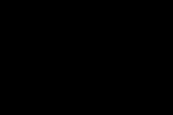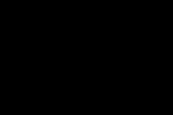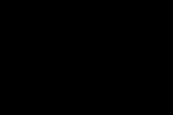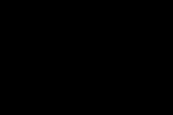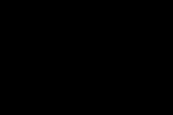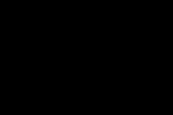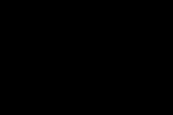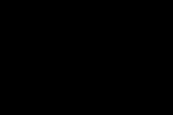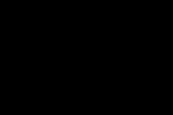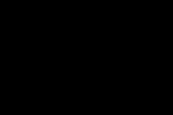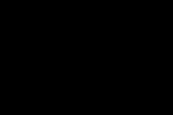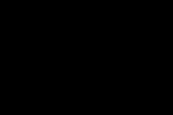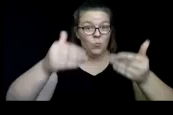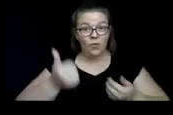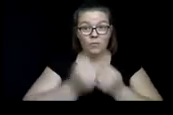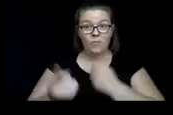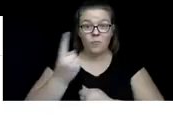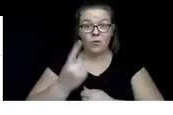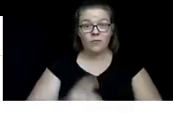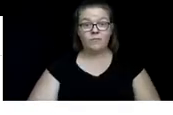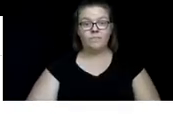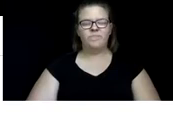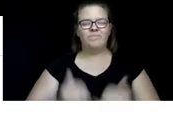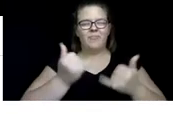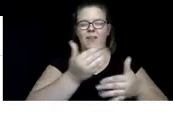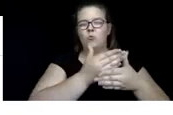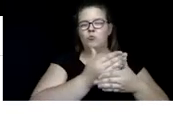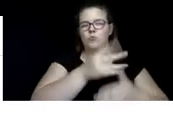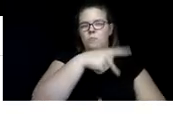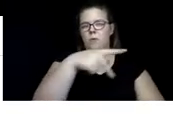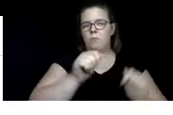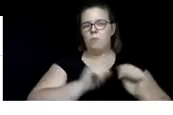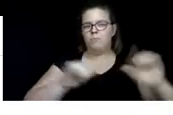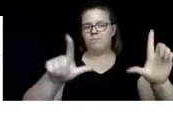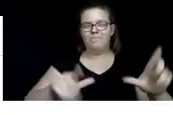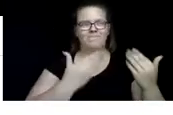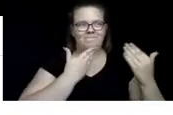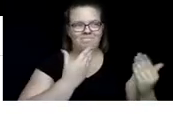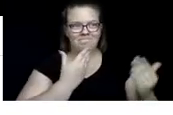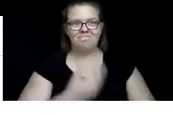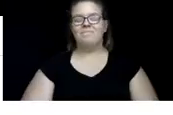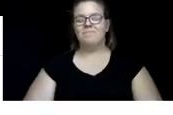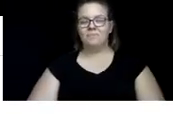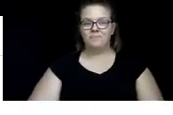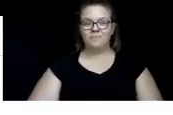it. Welcome, everyone. I'm going to share your PowerPoint. Thanks.